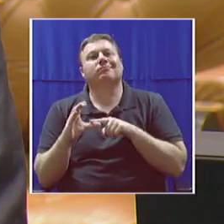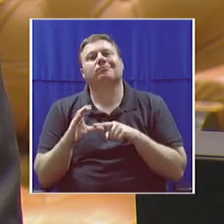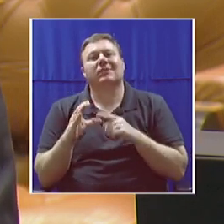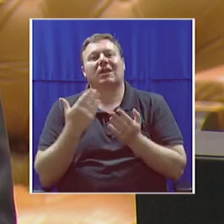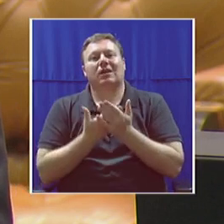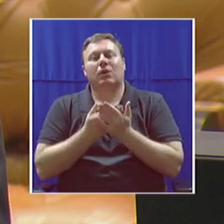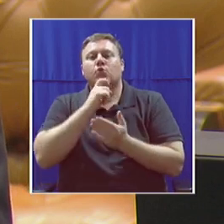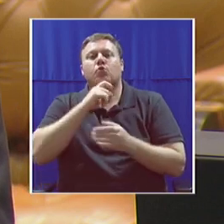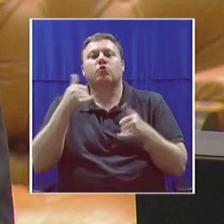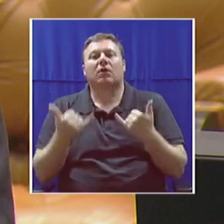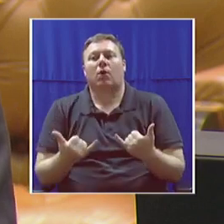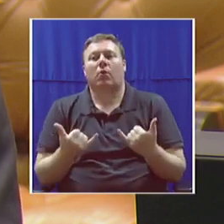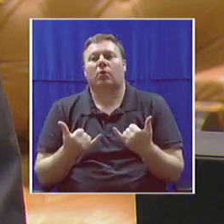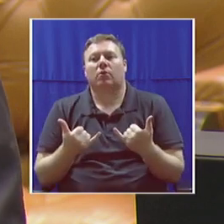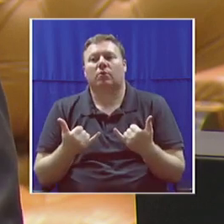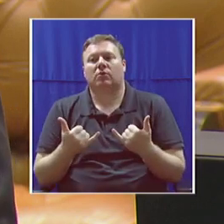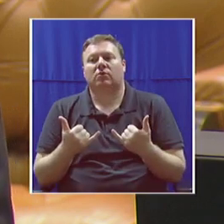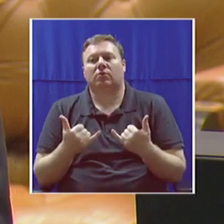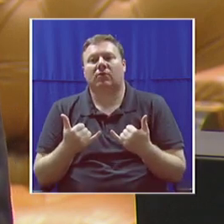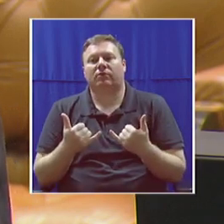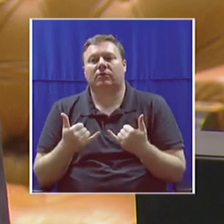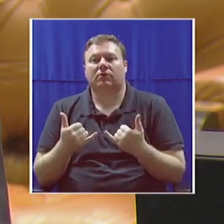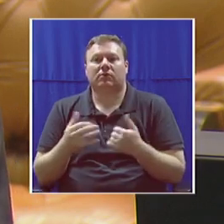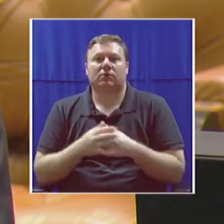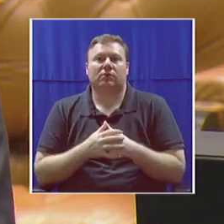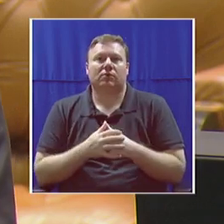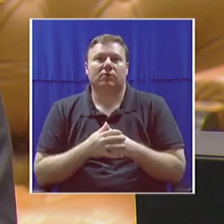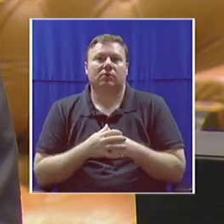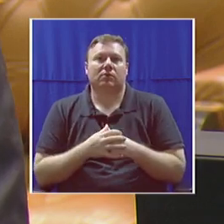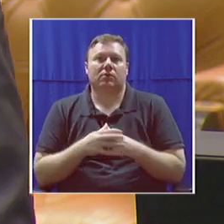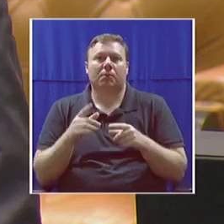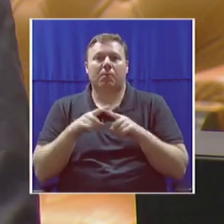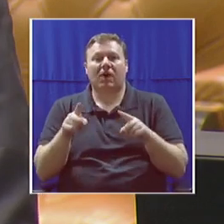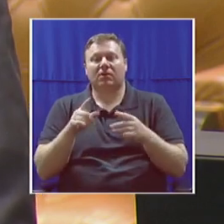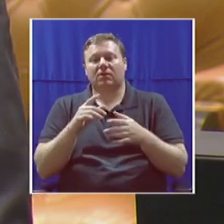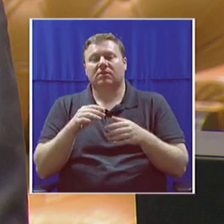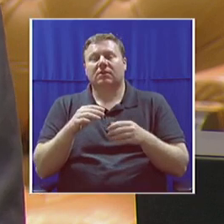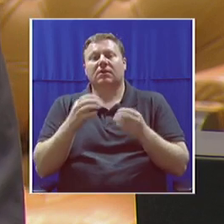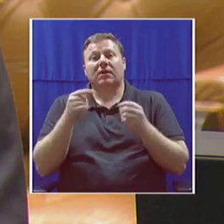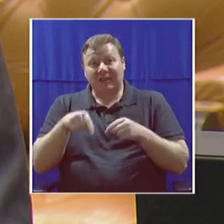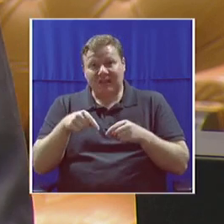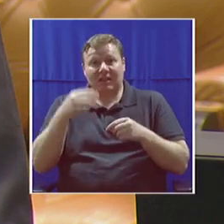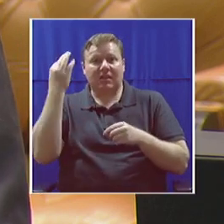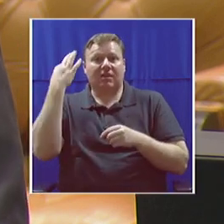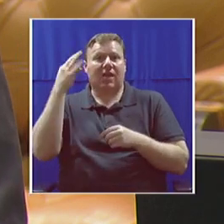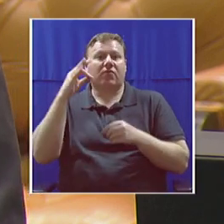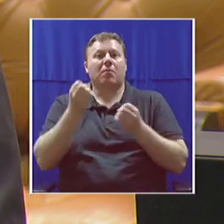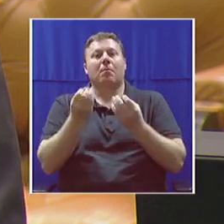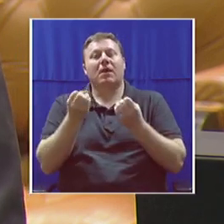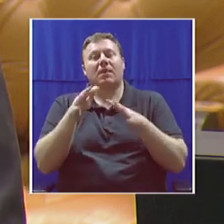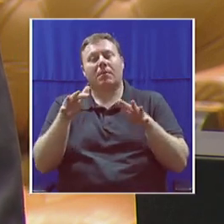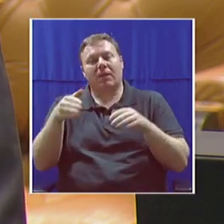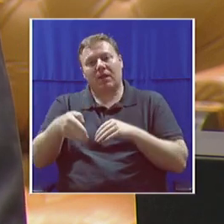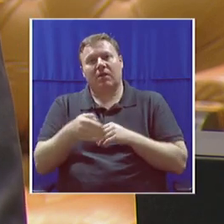use immediately but because this government and many parties here have emphasized and